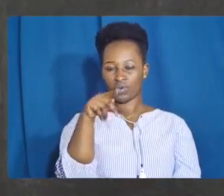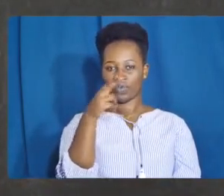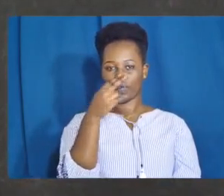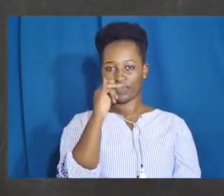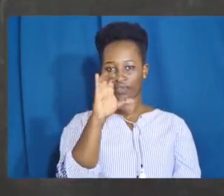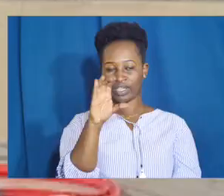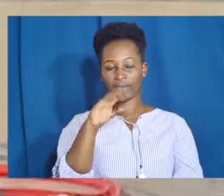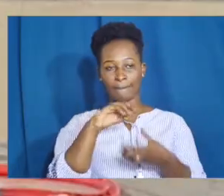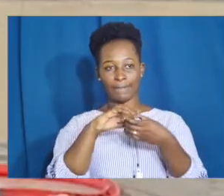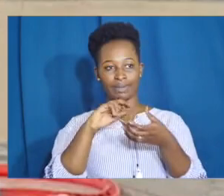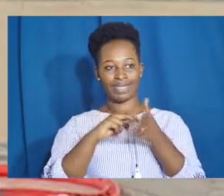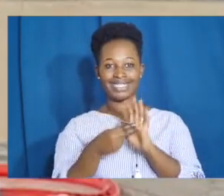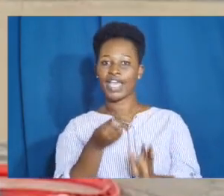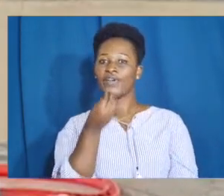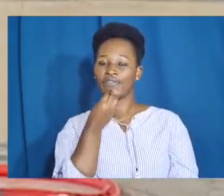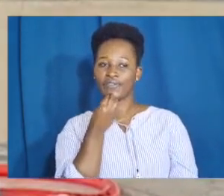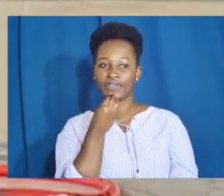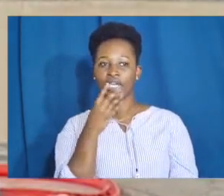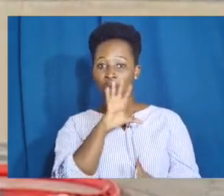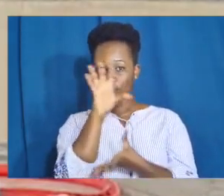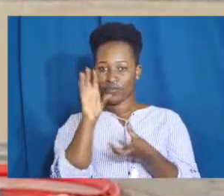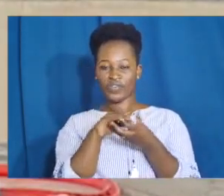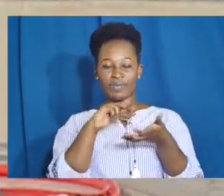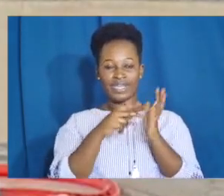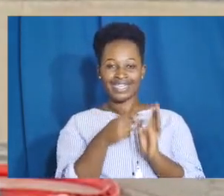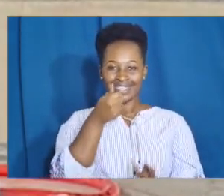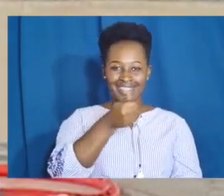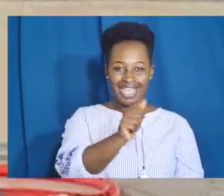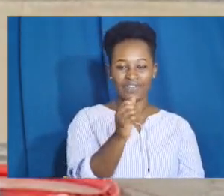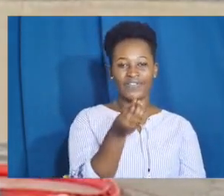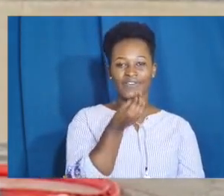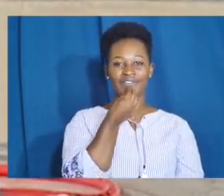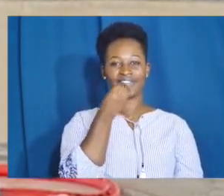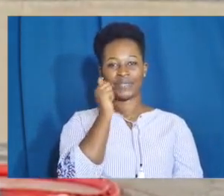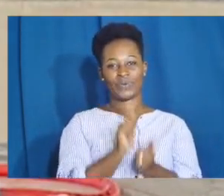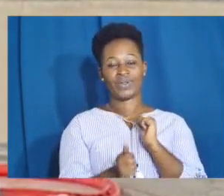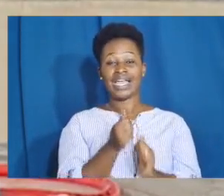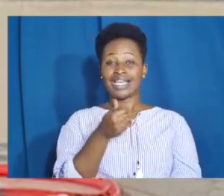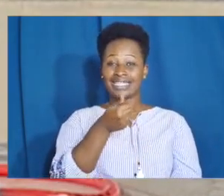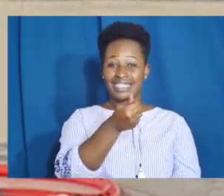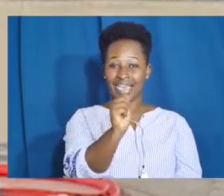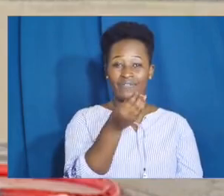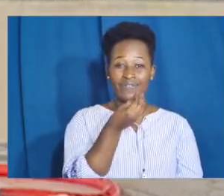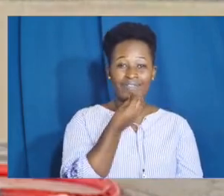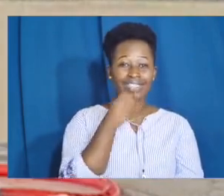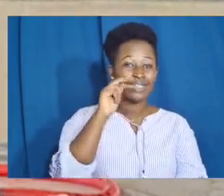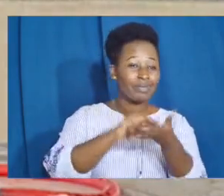If we combine the whole term, we say self-feeding. Self-feeding means what? It